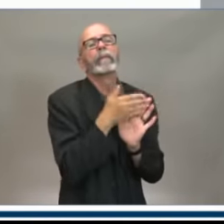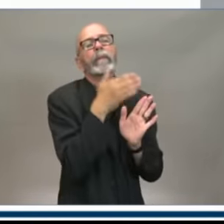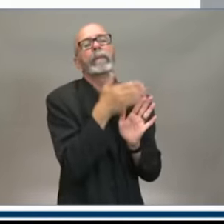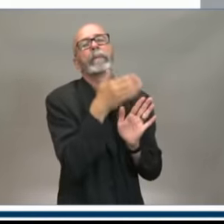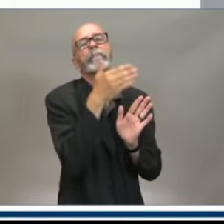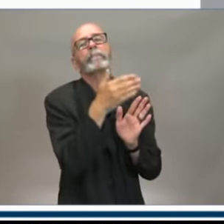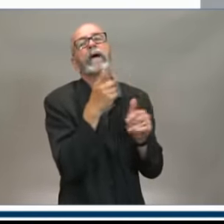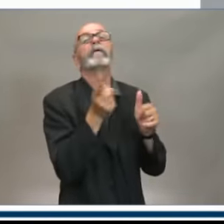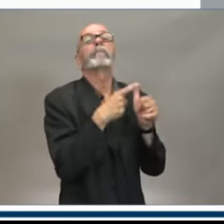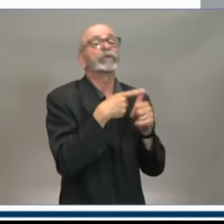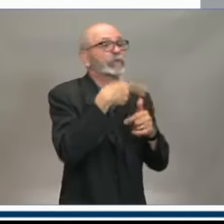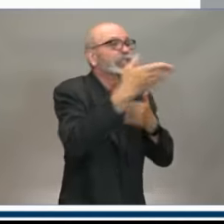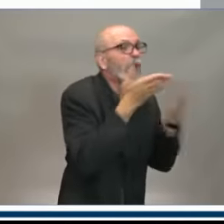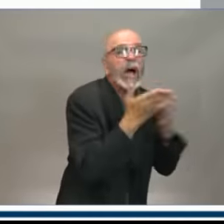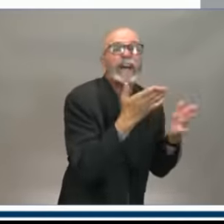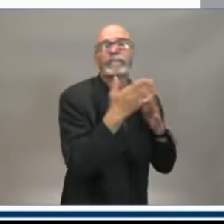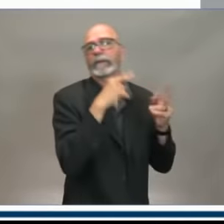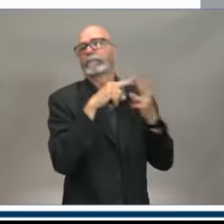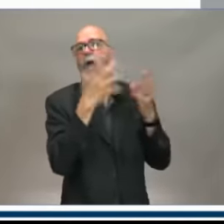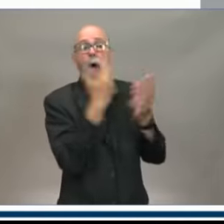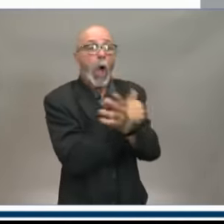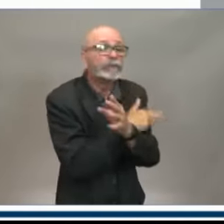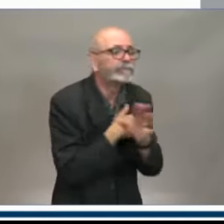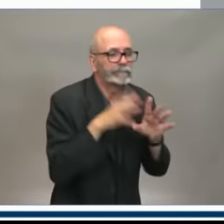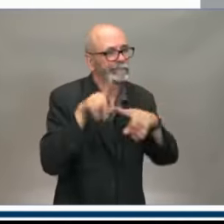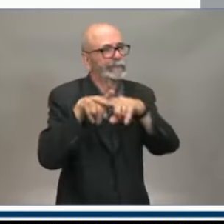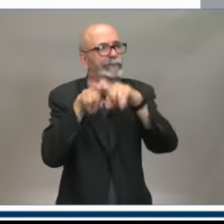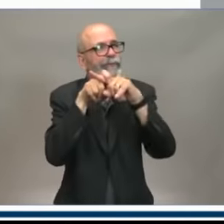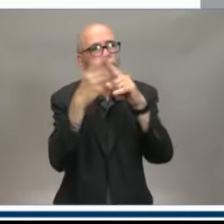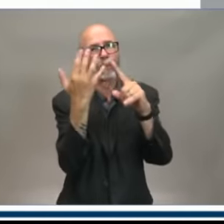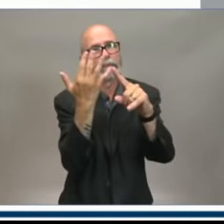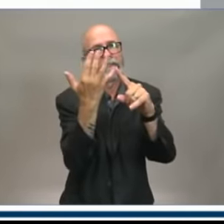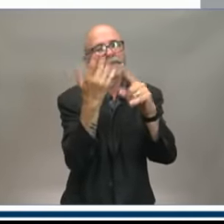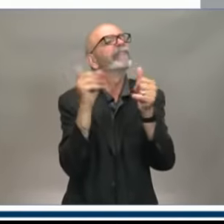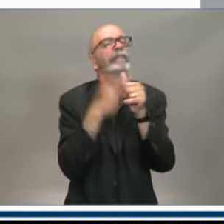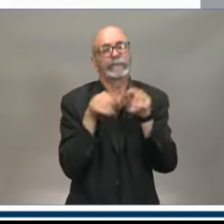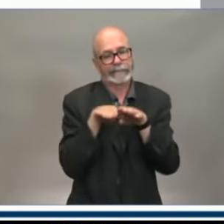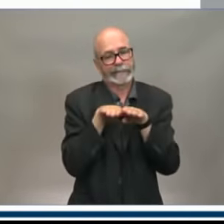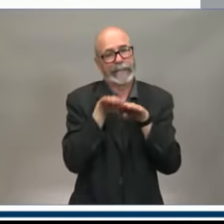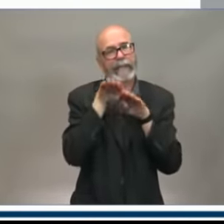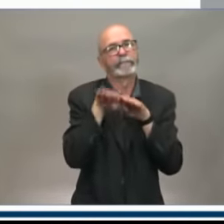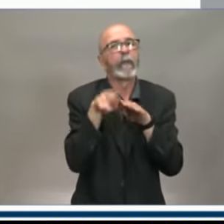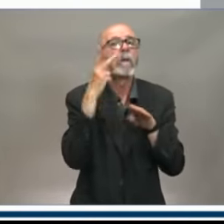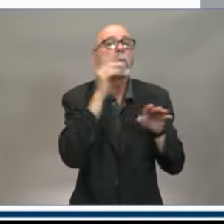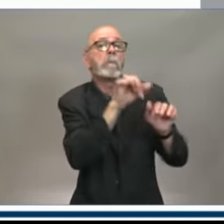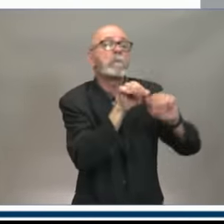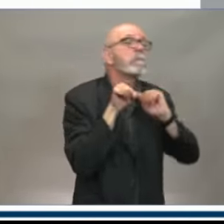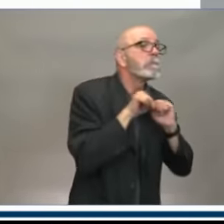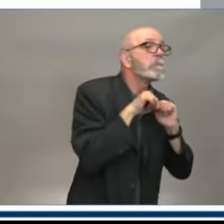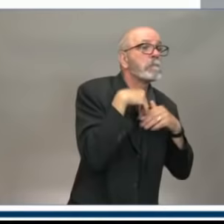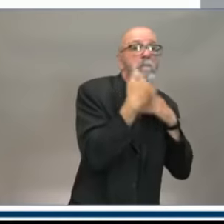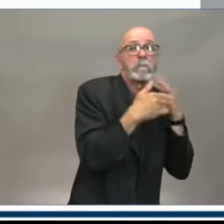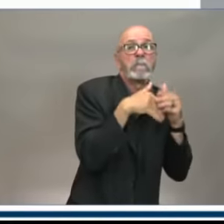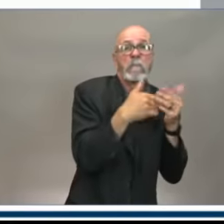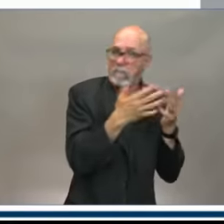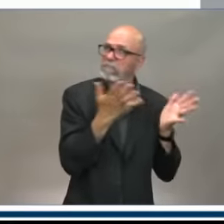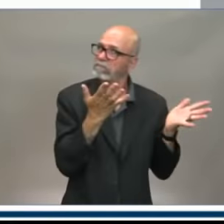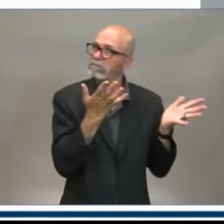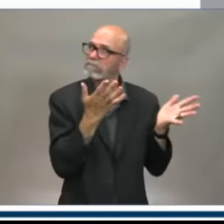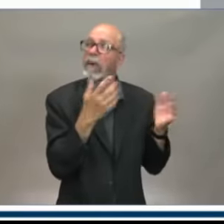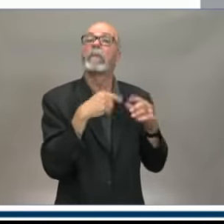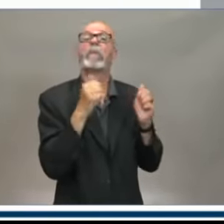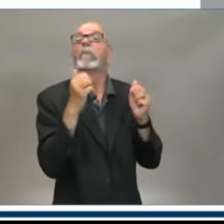our hospitals. We're also part of our consultation is I've had discussions in the last couple of days with both regulated and